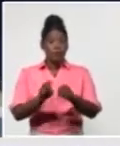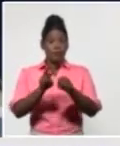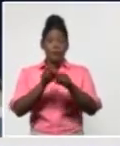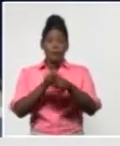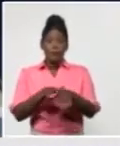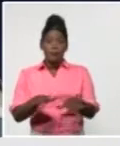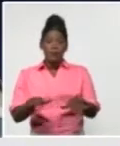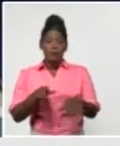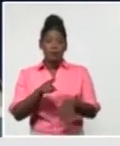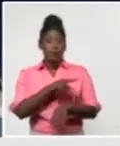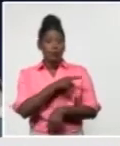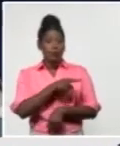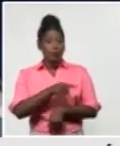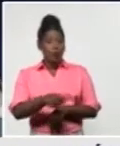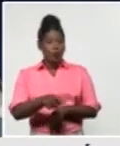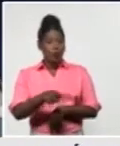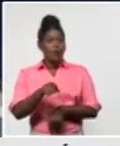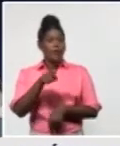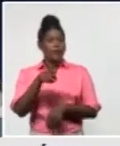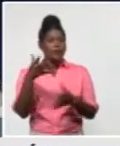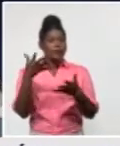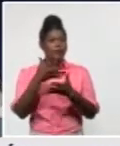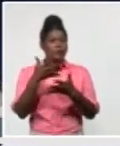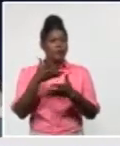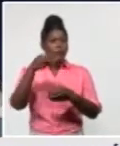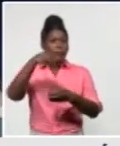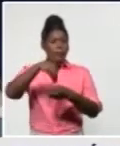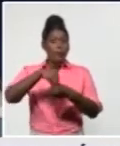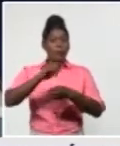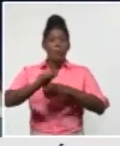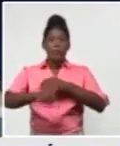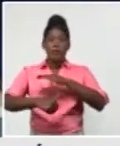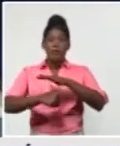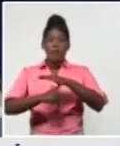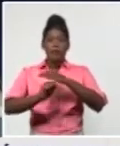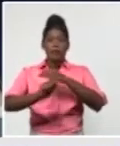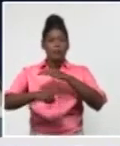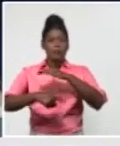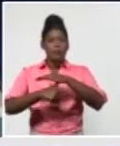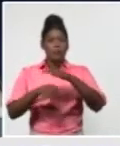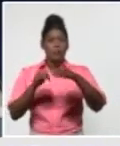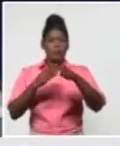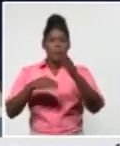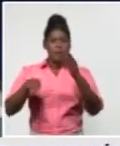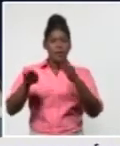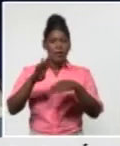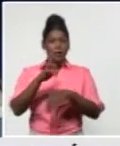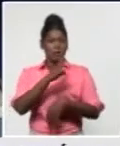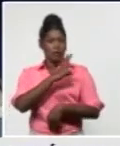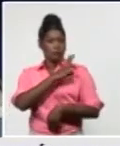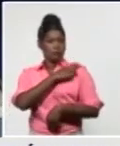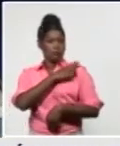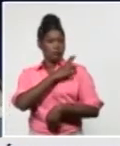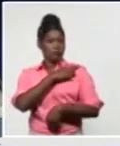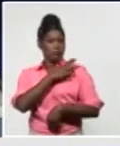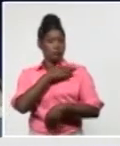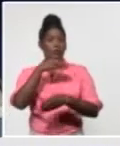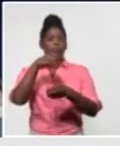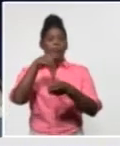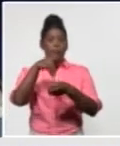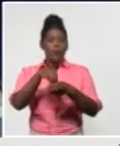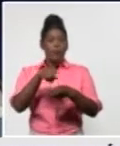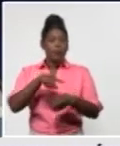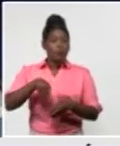new coronavirus, which meets daily under the leadership of our president and the prime ministers and the first deputy